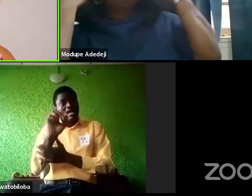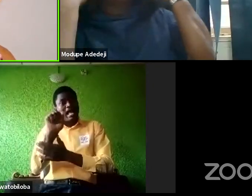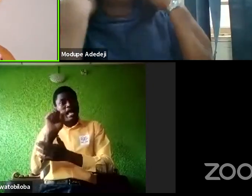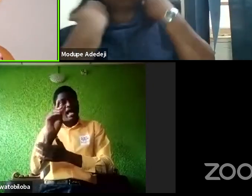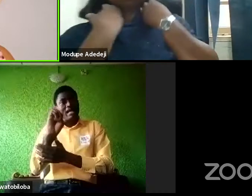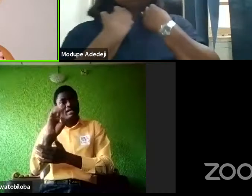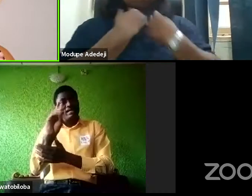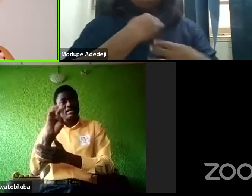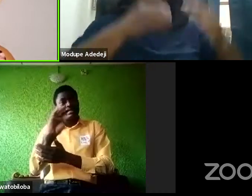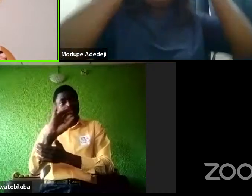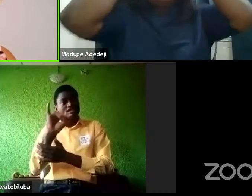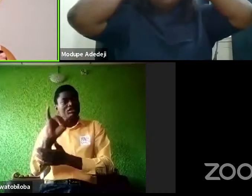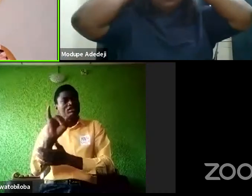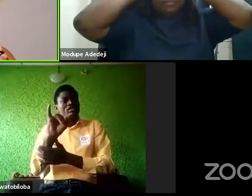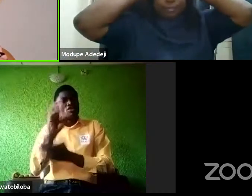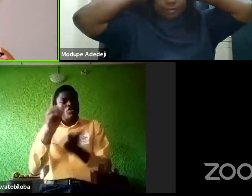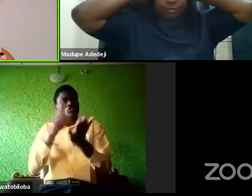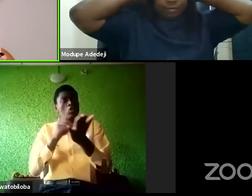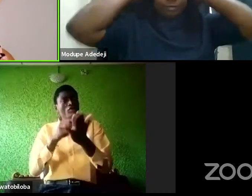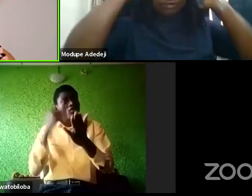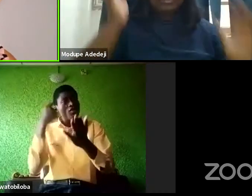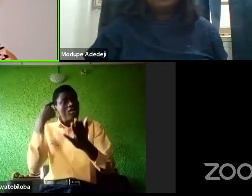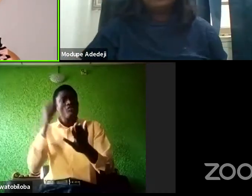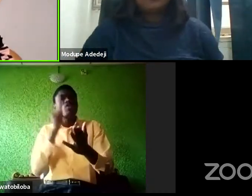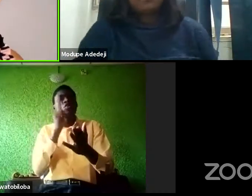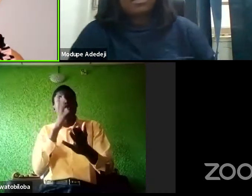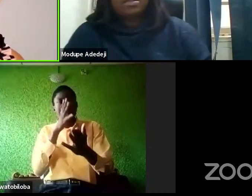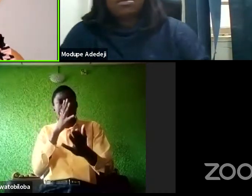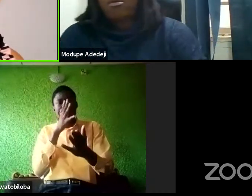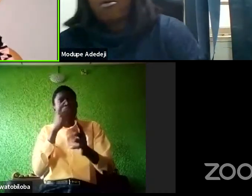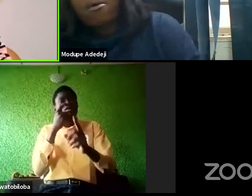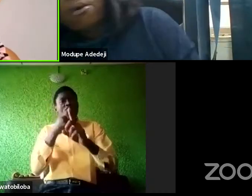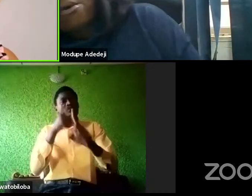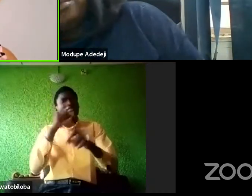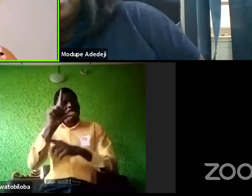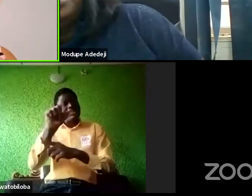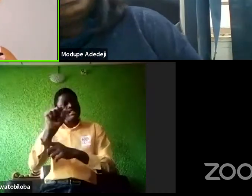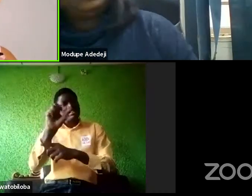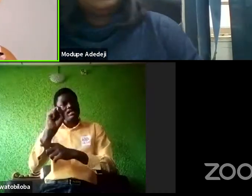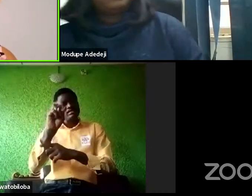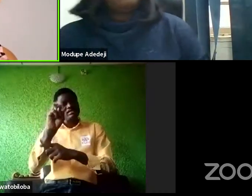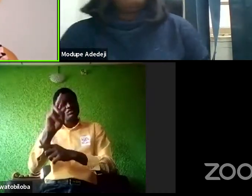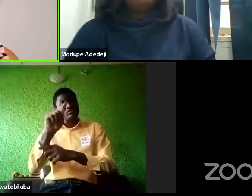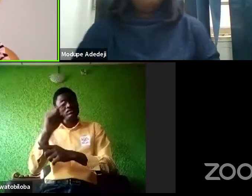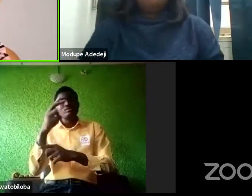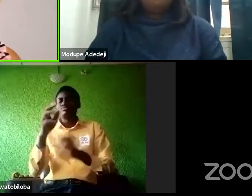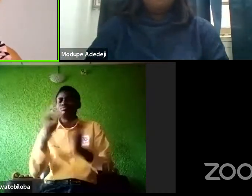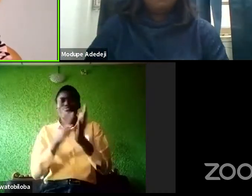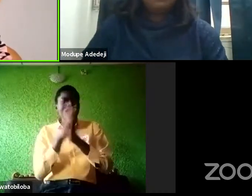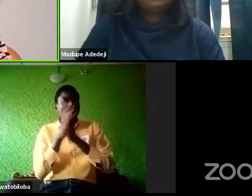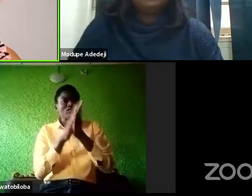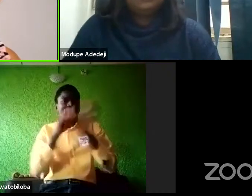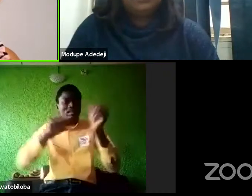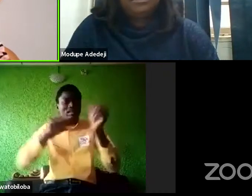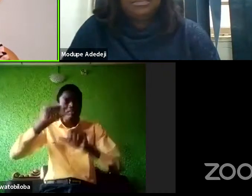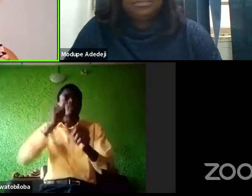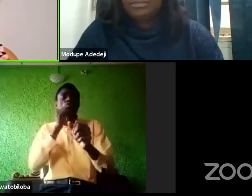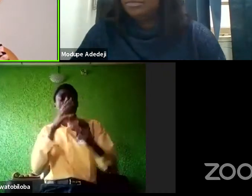the MD of J.A. Lashma Hospital. She's passionate about women's health. She's passionate about women's education.